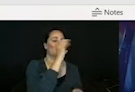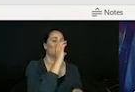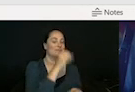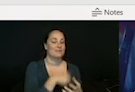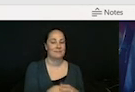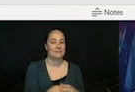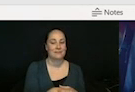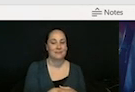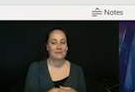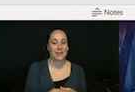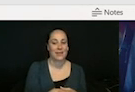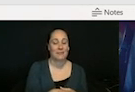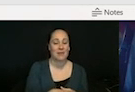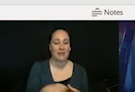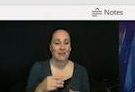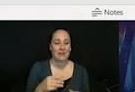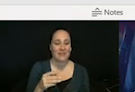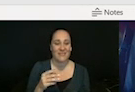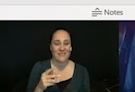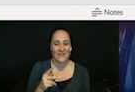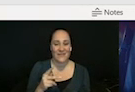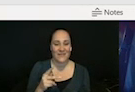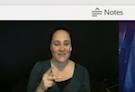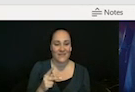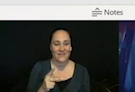is everywhere.